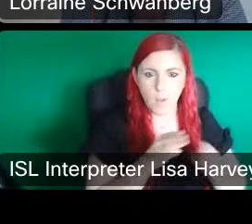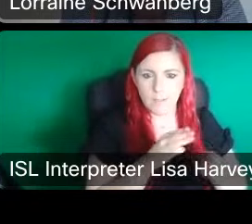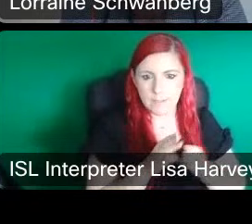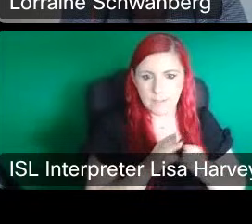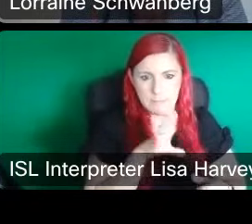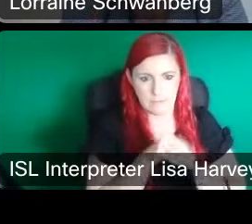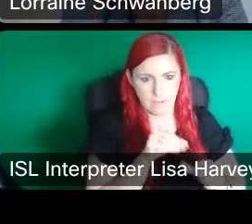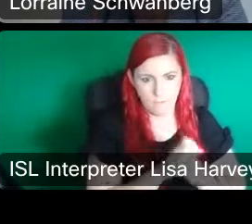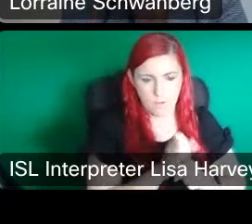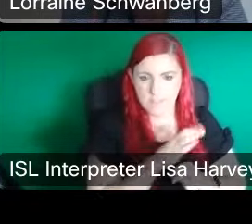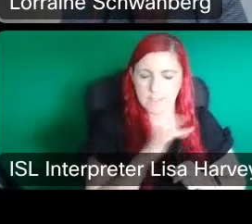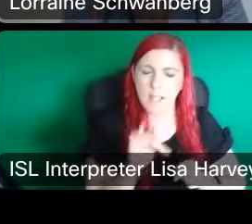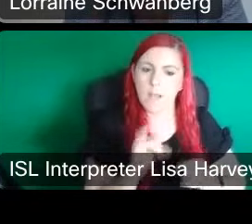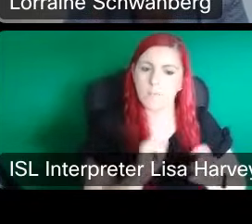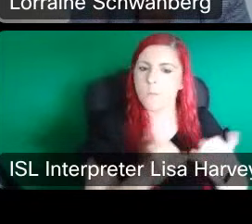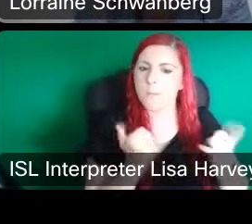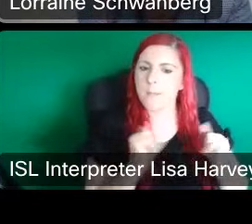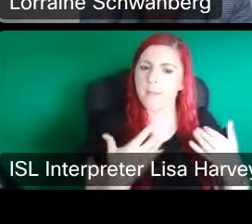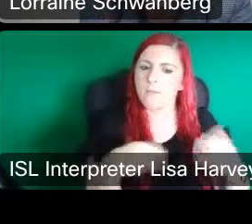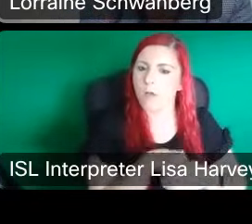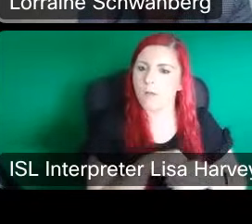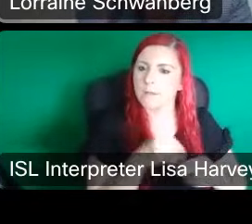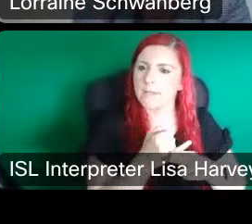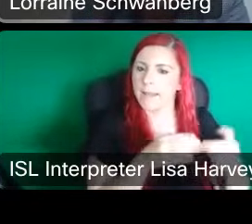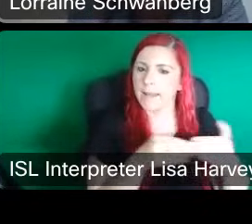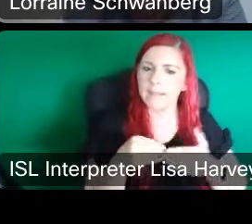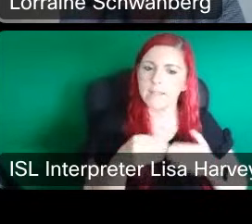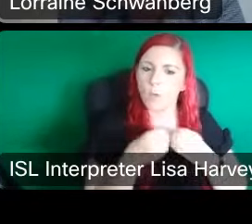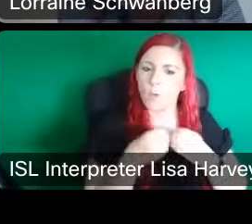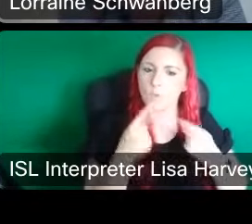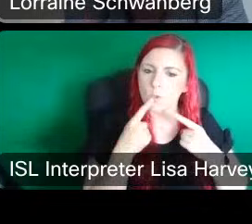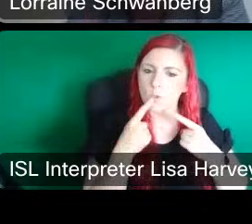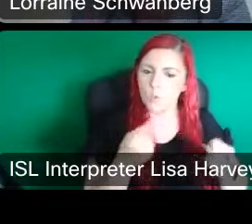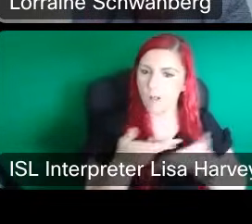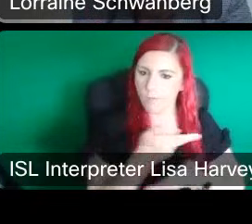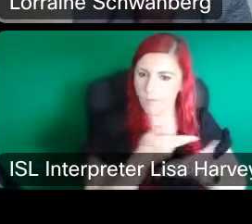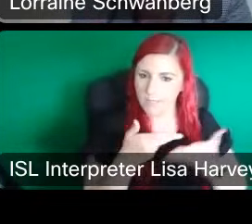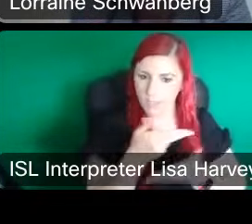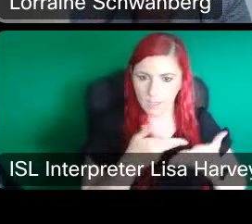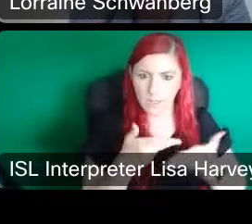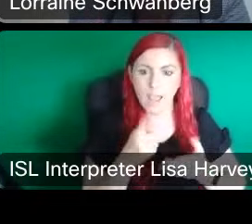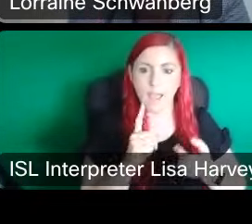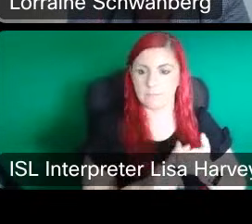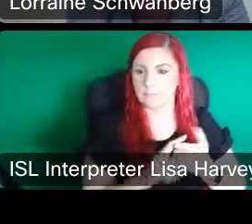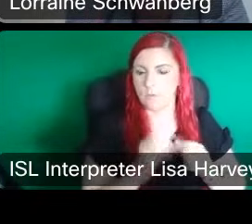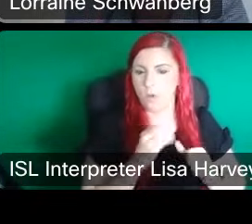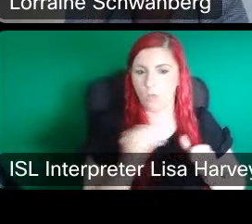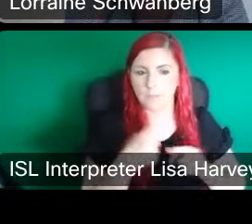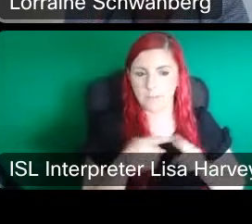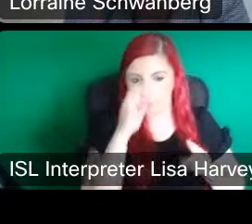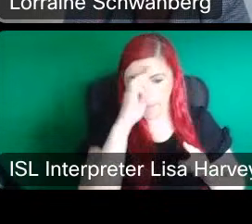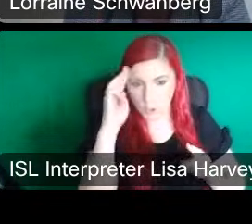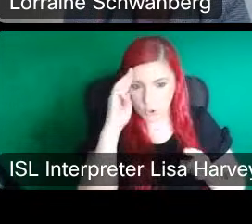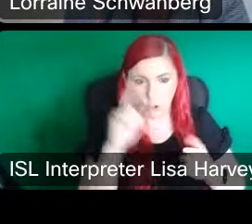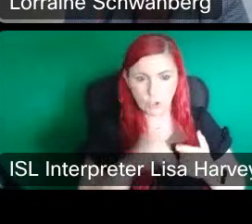who might be involved in leading out on the open disclosure conversation, any kind of managers or QPS